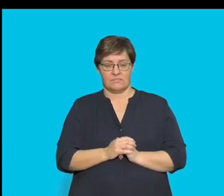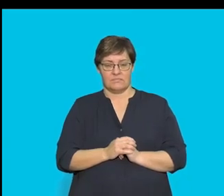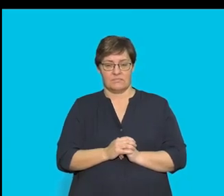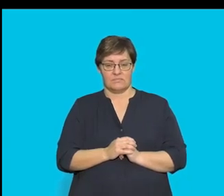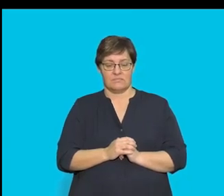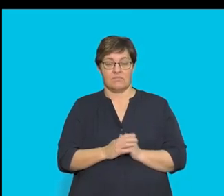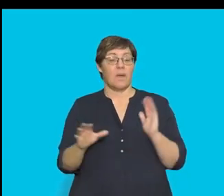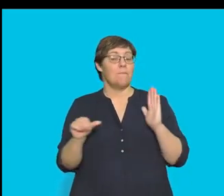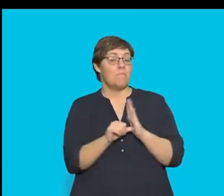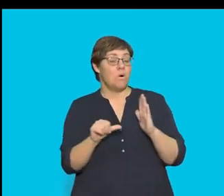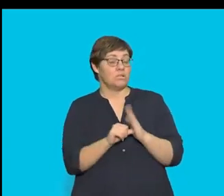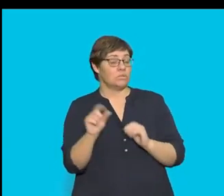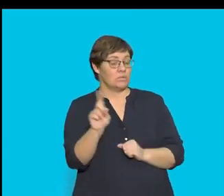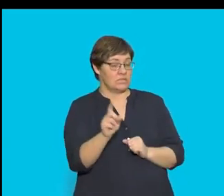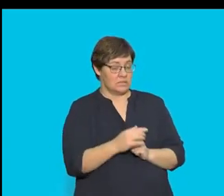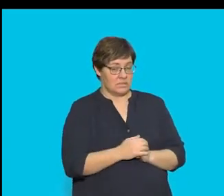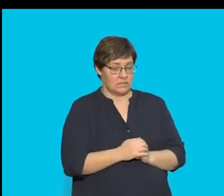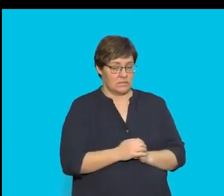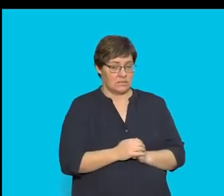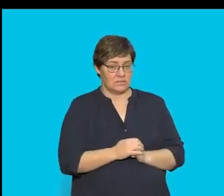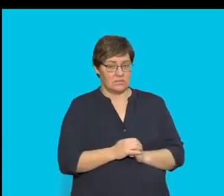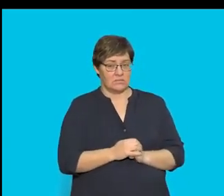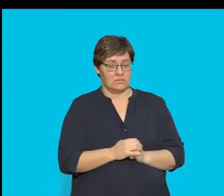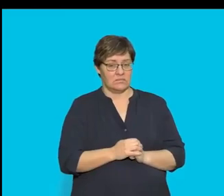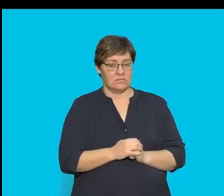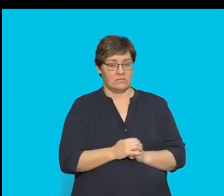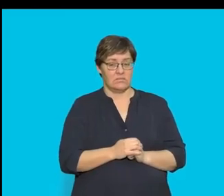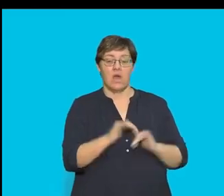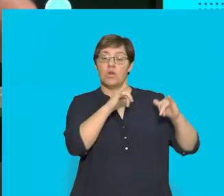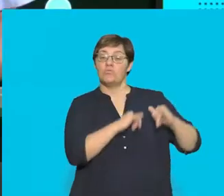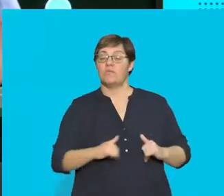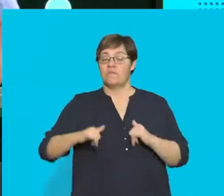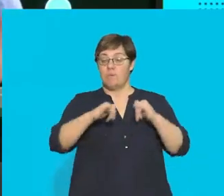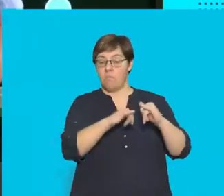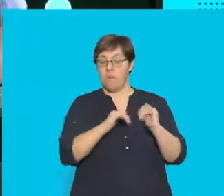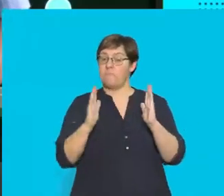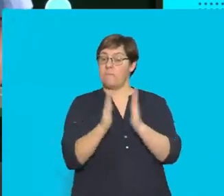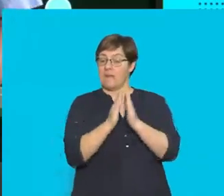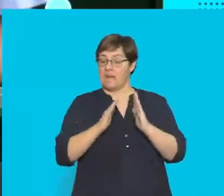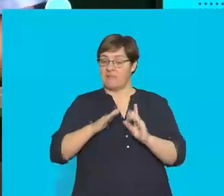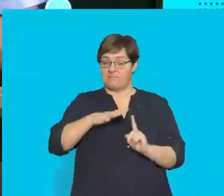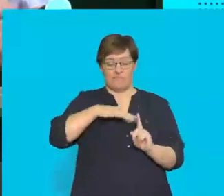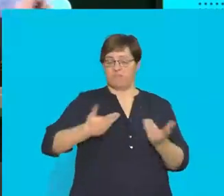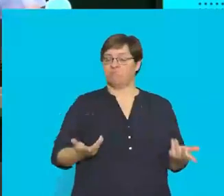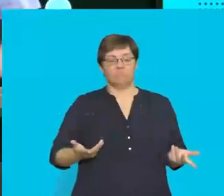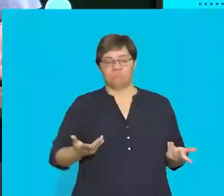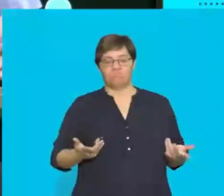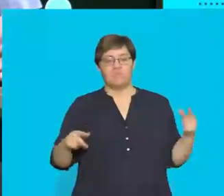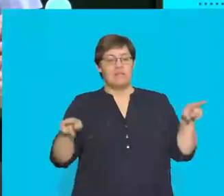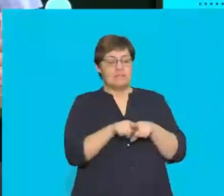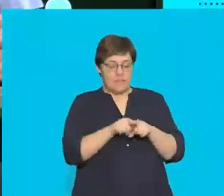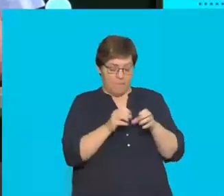is important is that this is not a uniform magnetic field. It's not the same